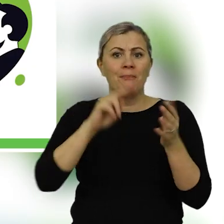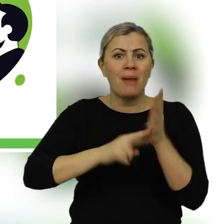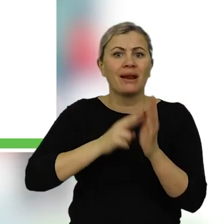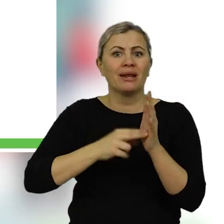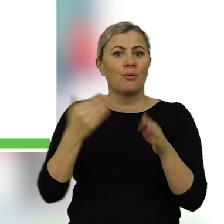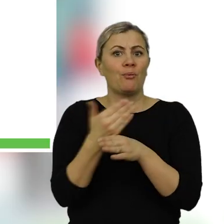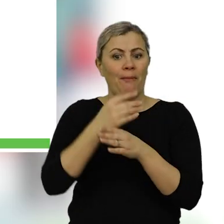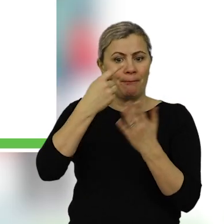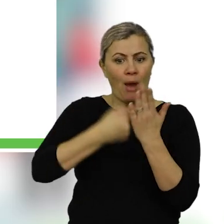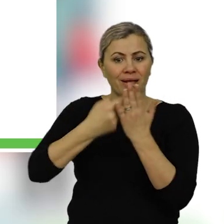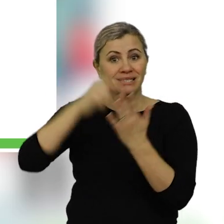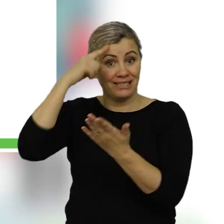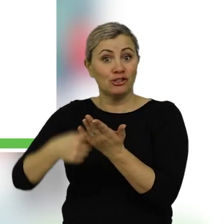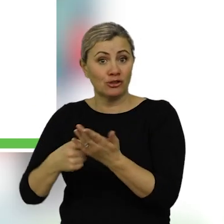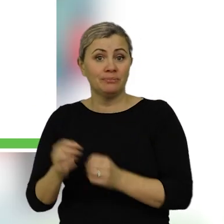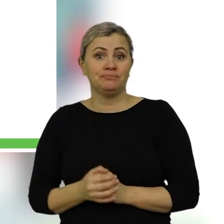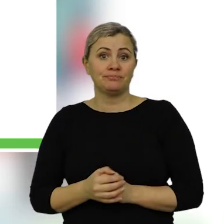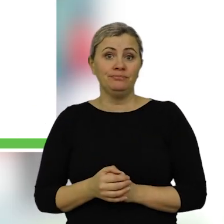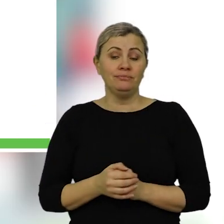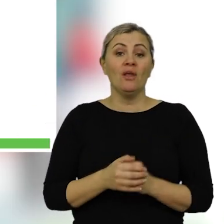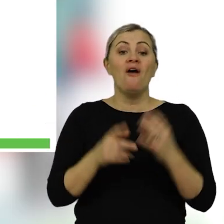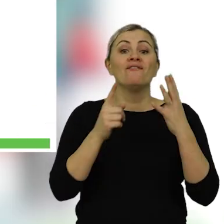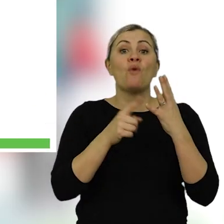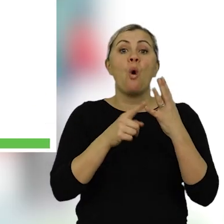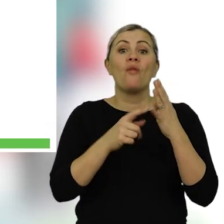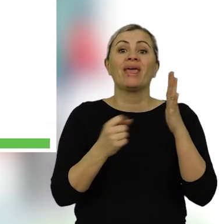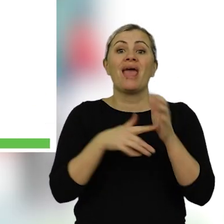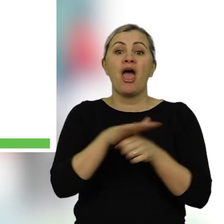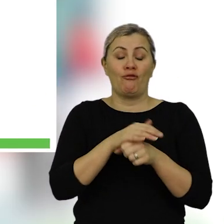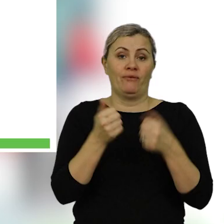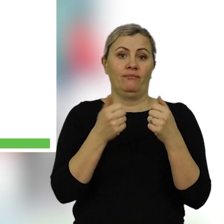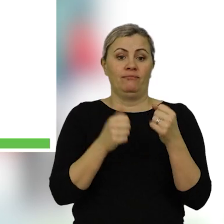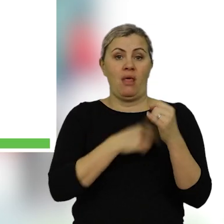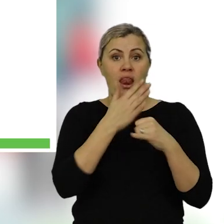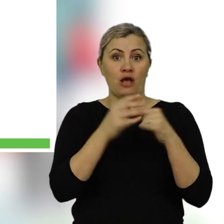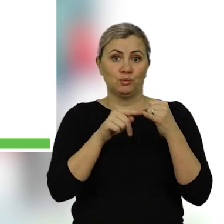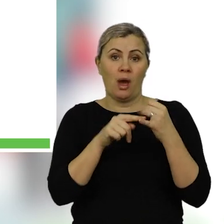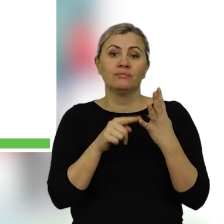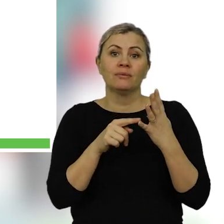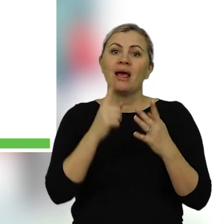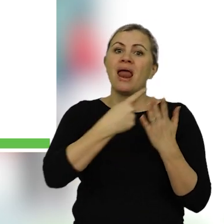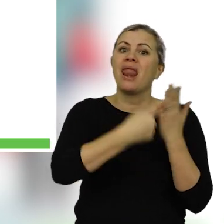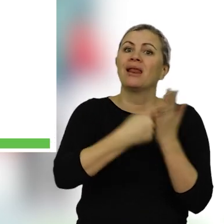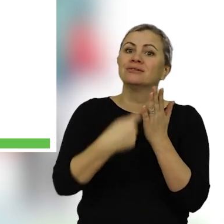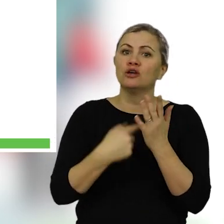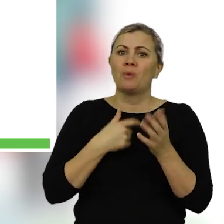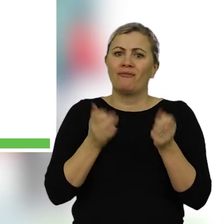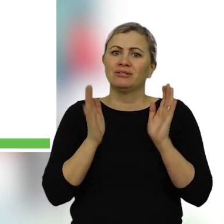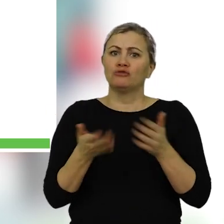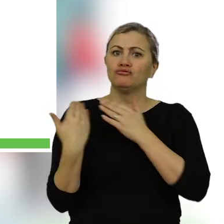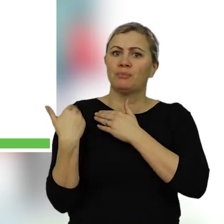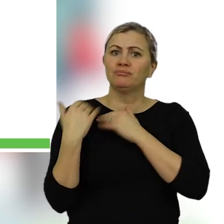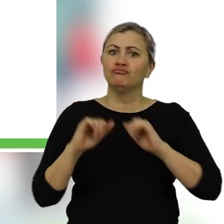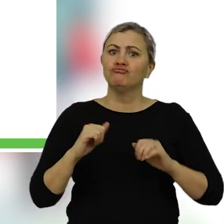decisions. And finally, our fourth key area is to promote. Within legislation, we have a statutory responsibility to promote